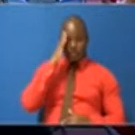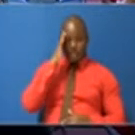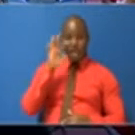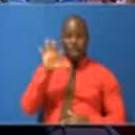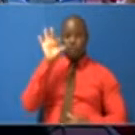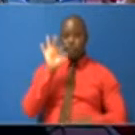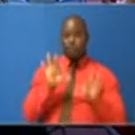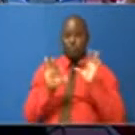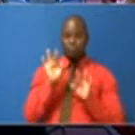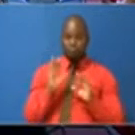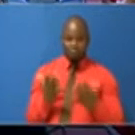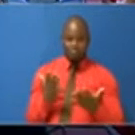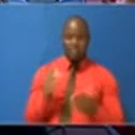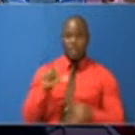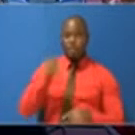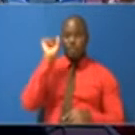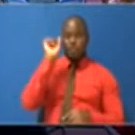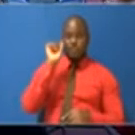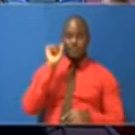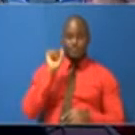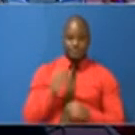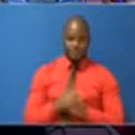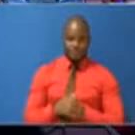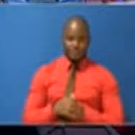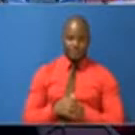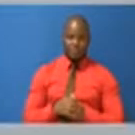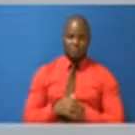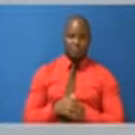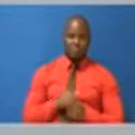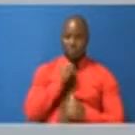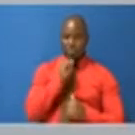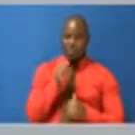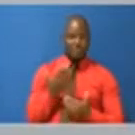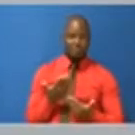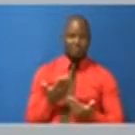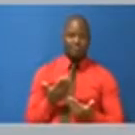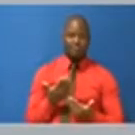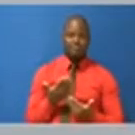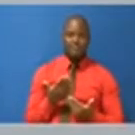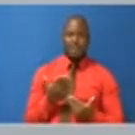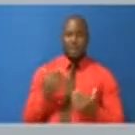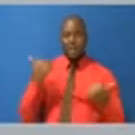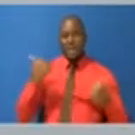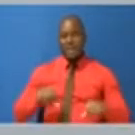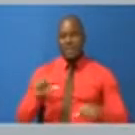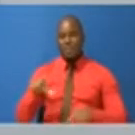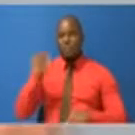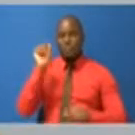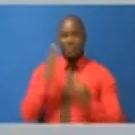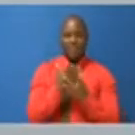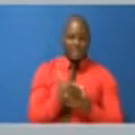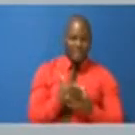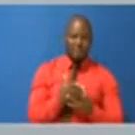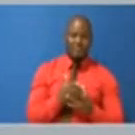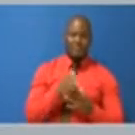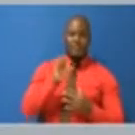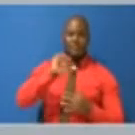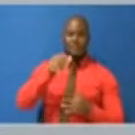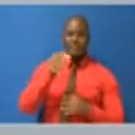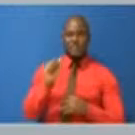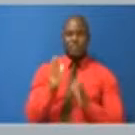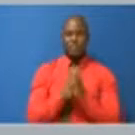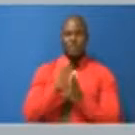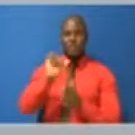choice and the choice is not necessarily to either choose between either sarcastic or